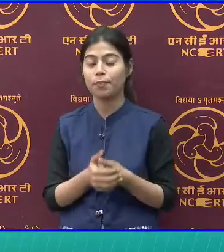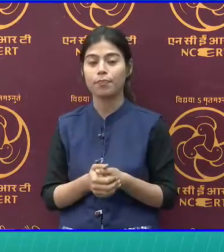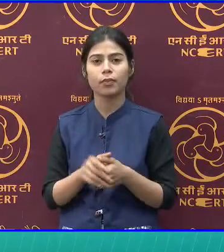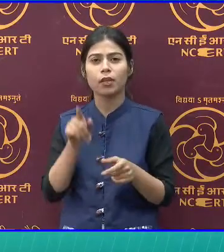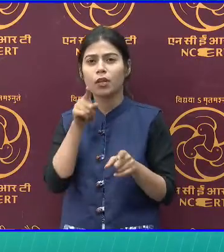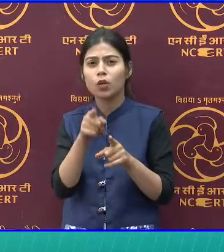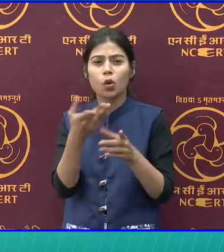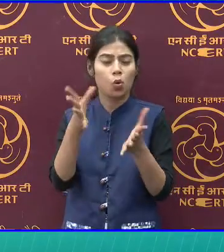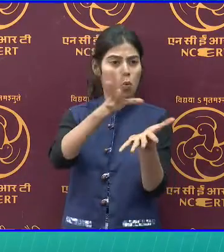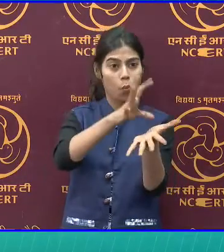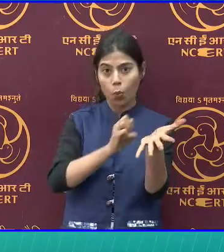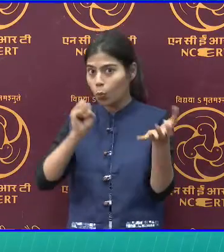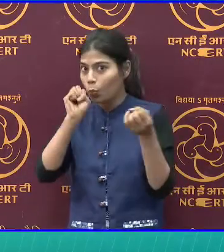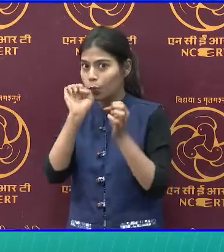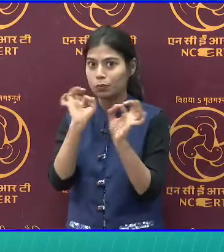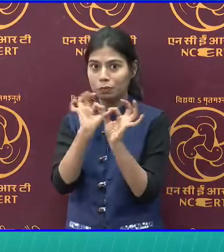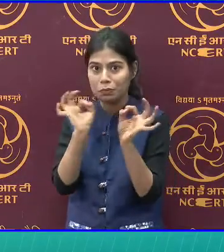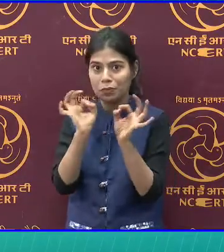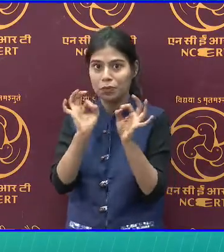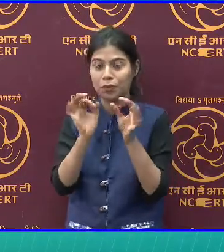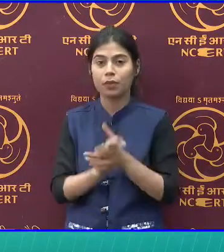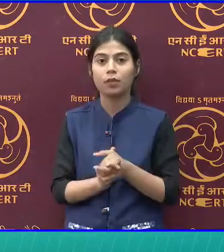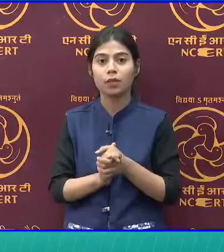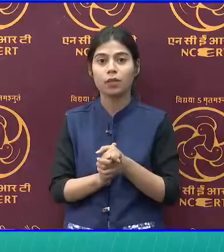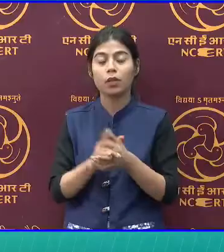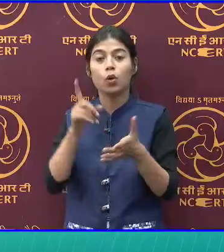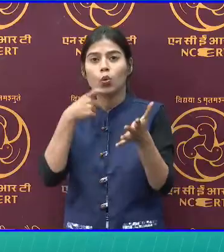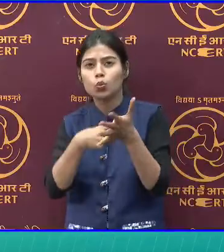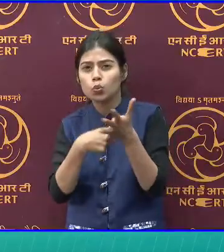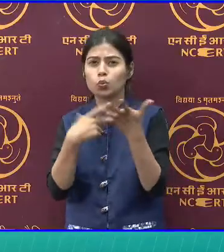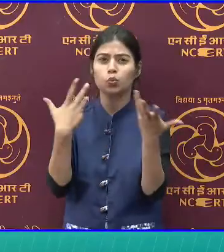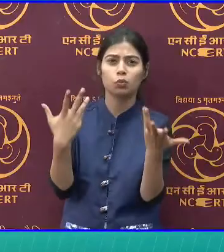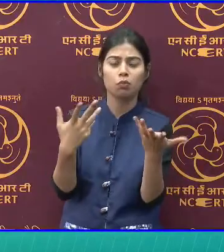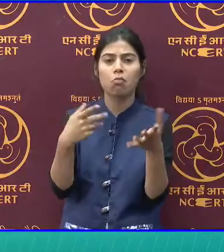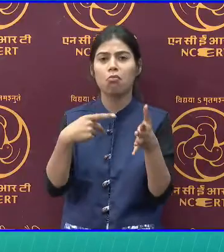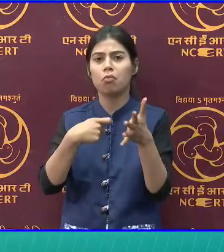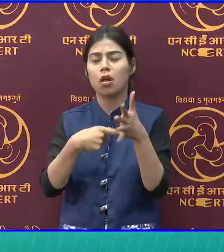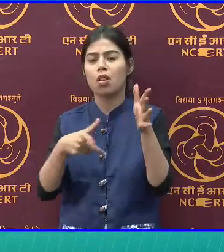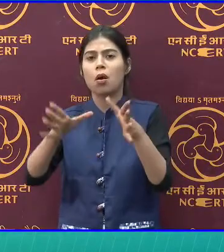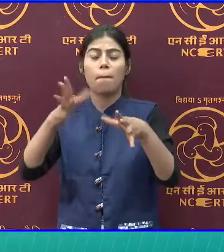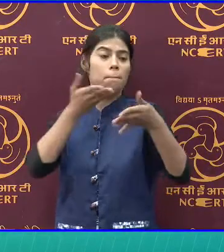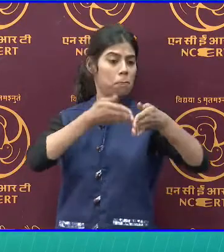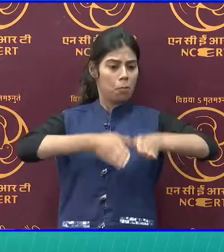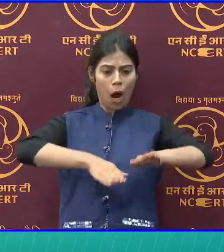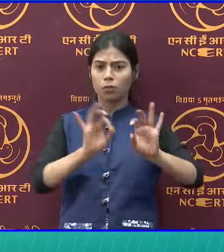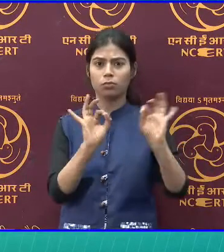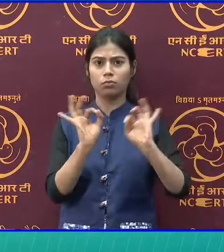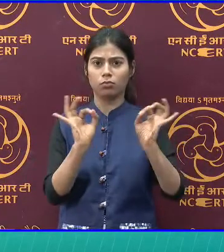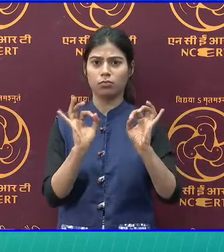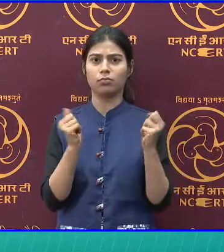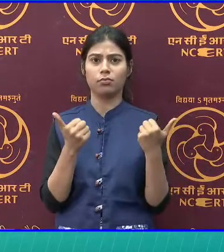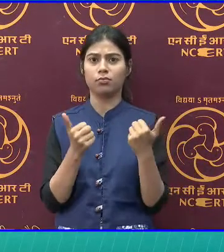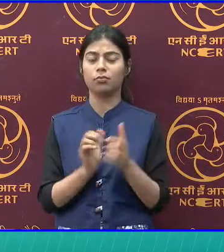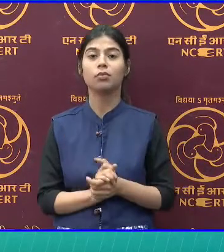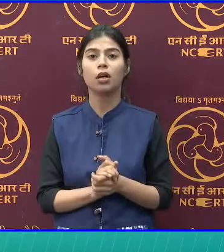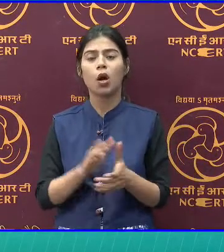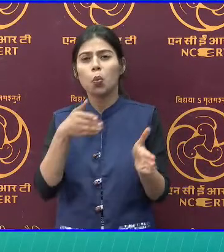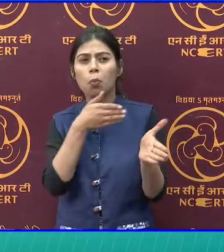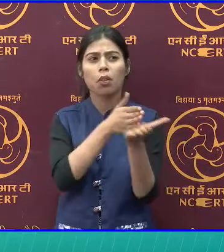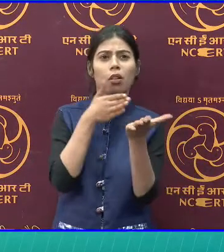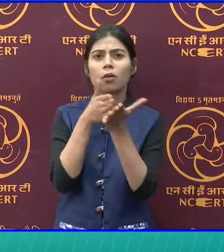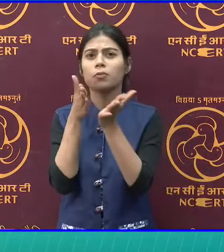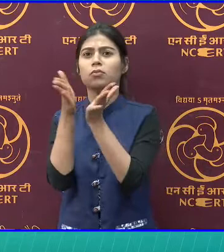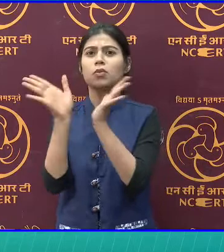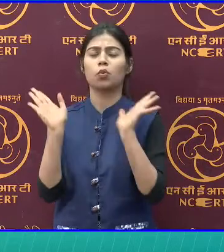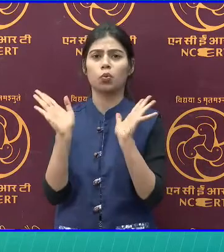cannot be stolen, that which cannot be confiscated by rulers, that which is not a burden, as it does not weigh anything,